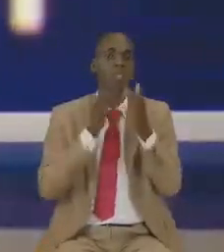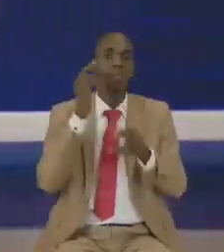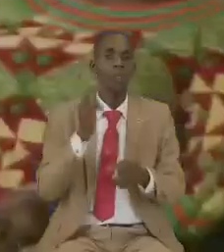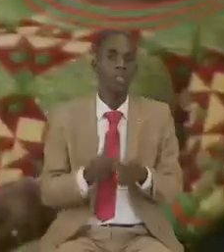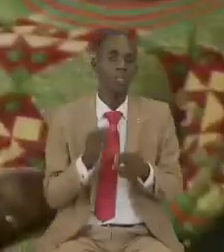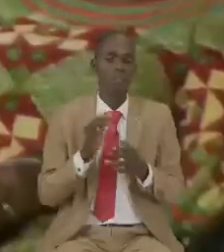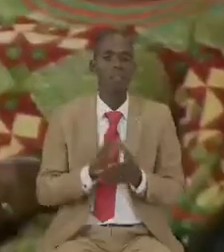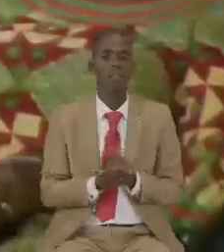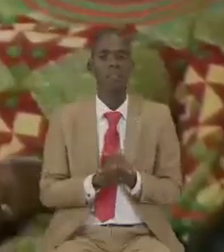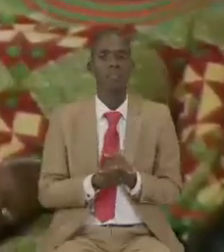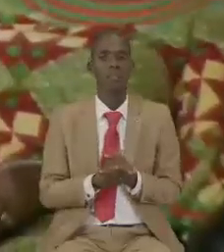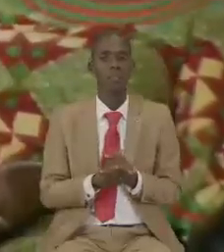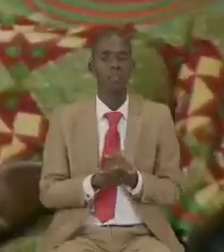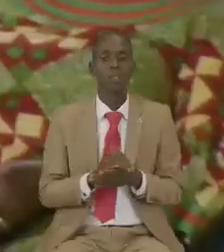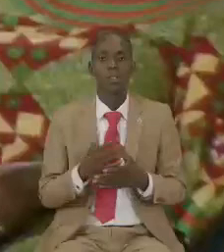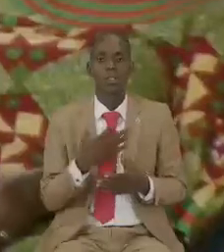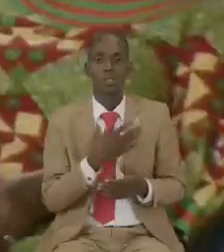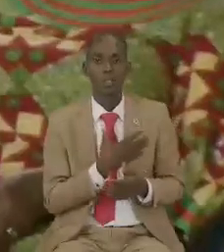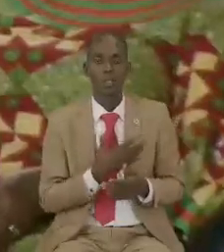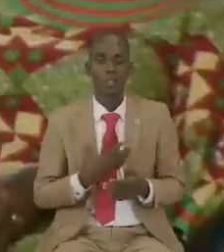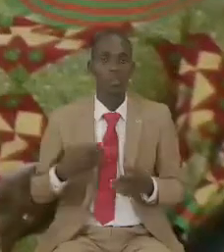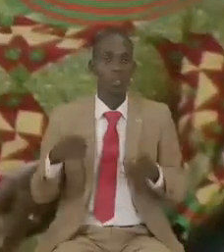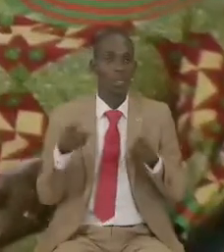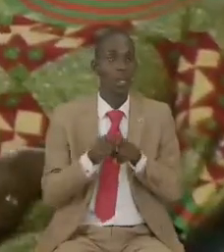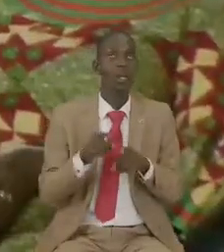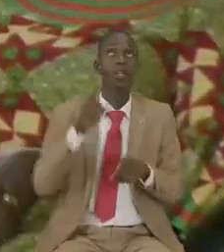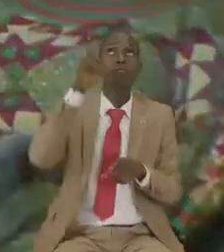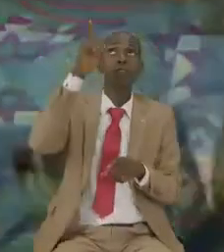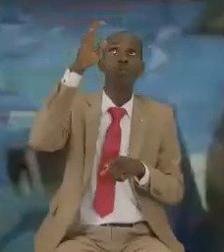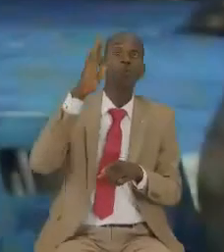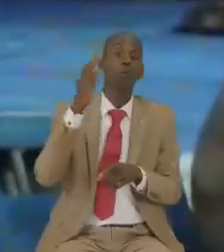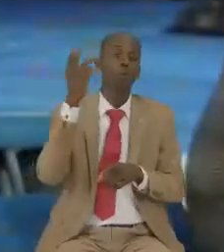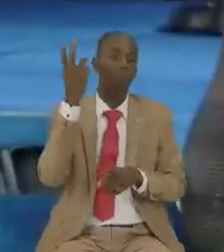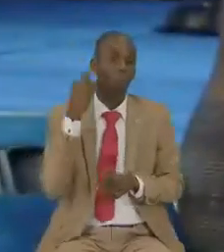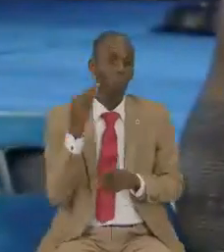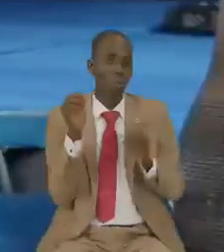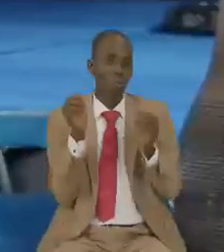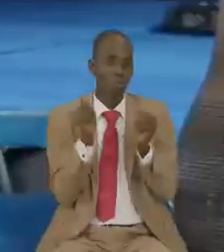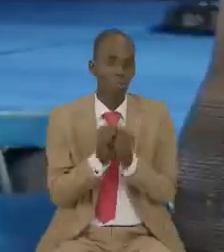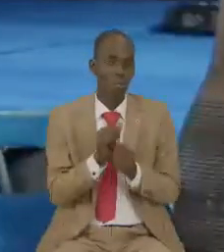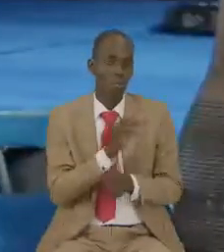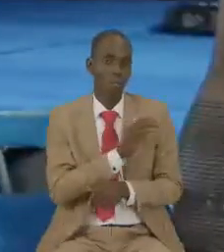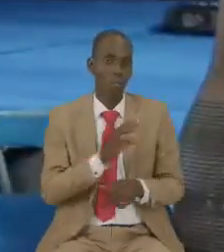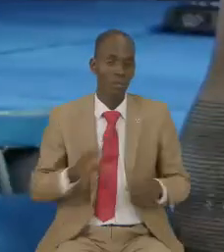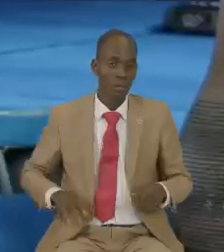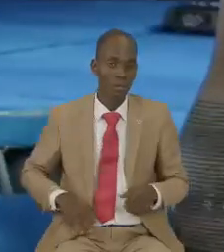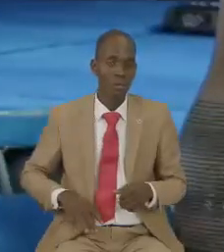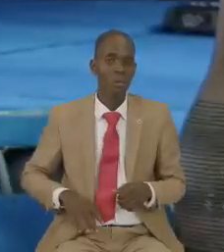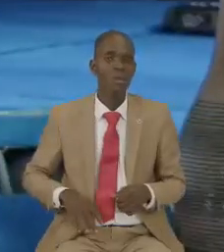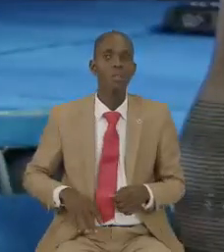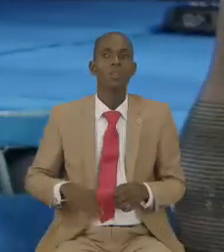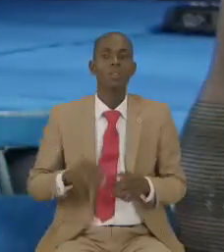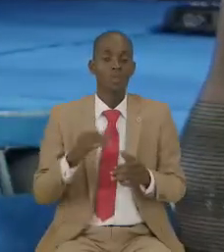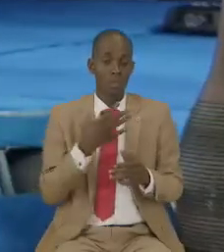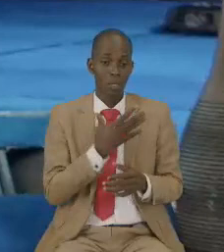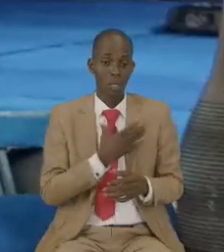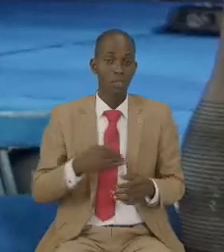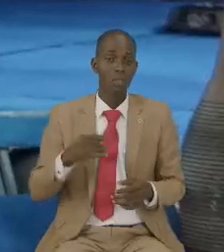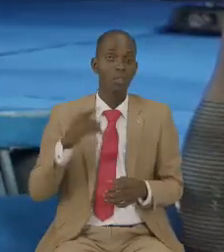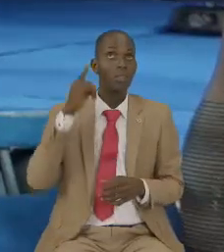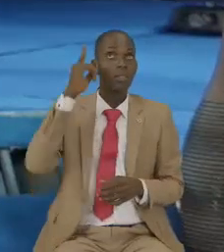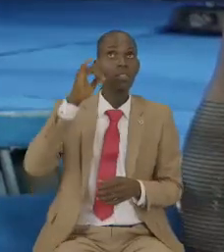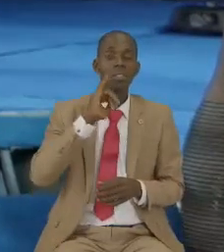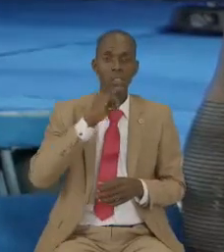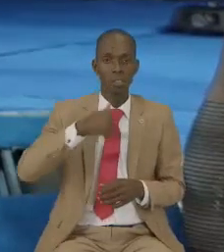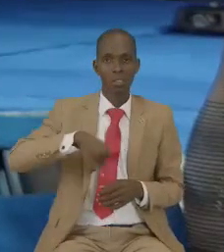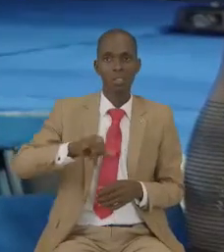name. As God was with him, he is still even now with God,